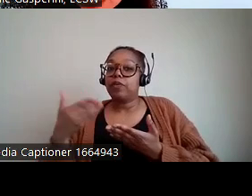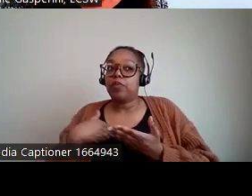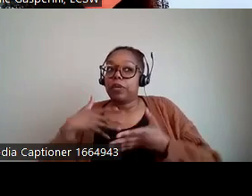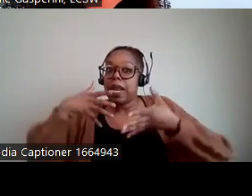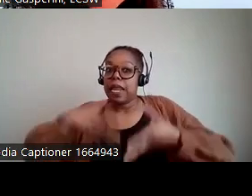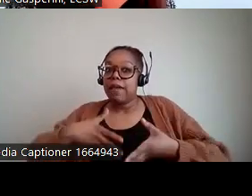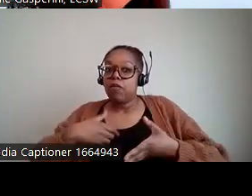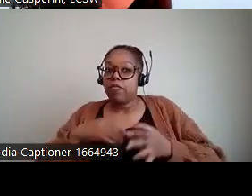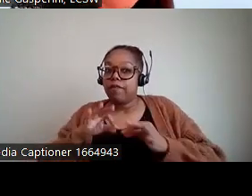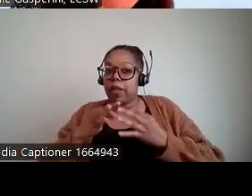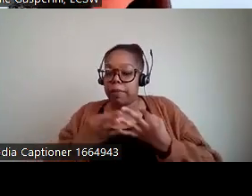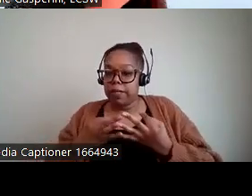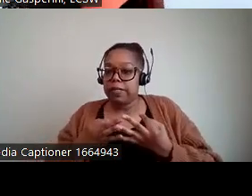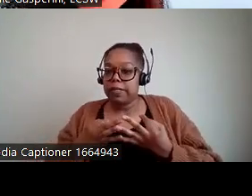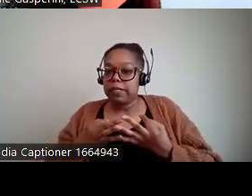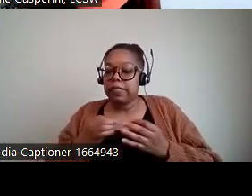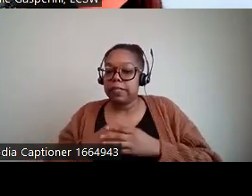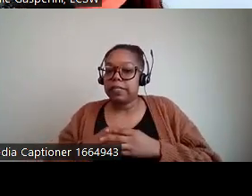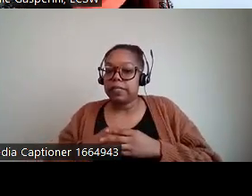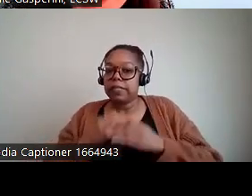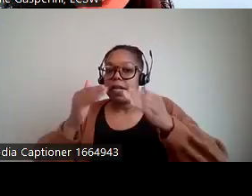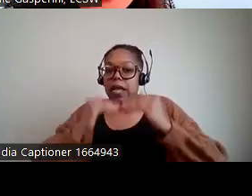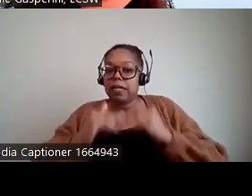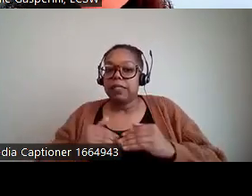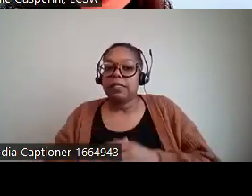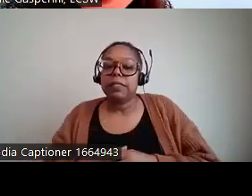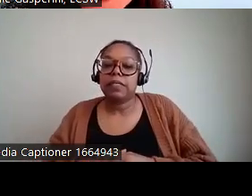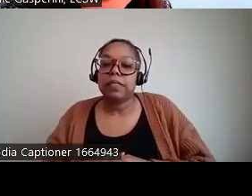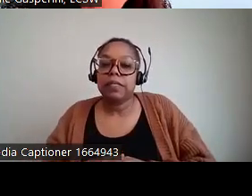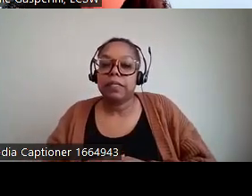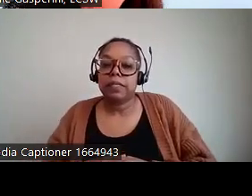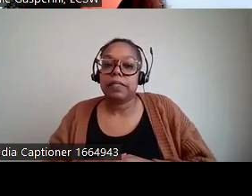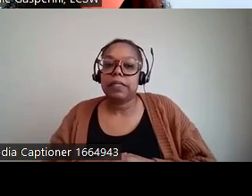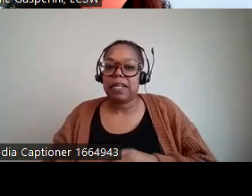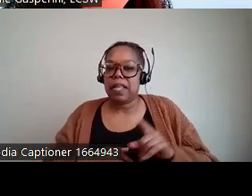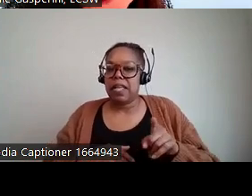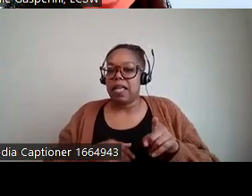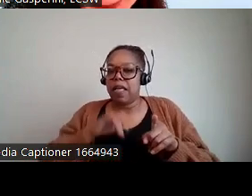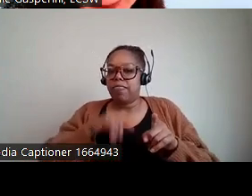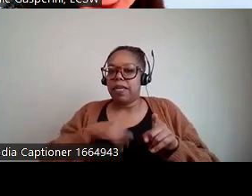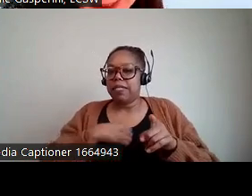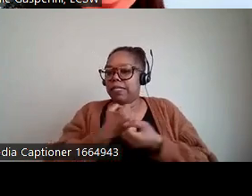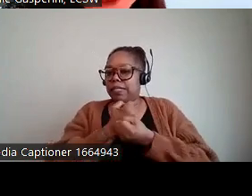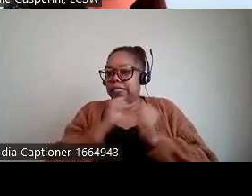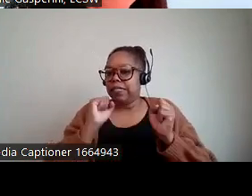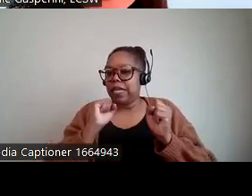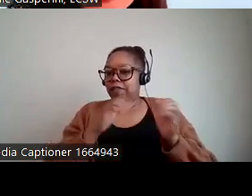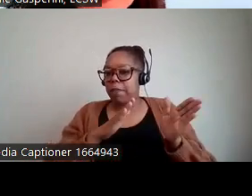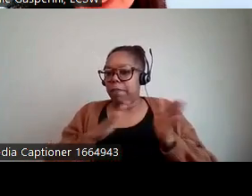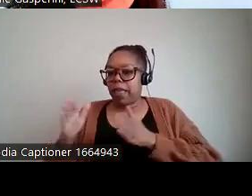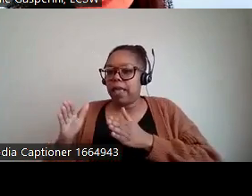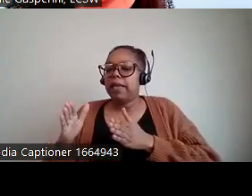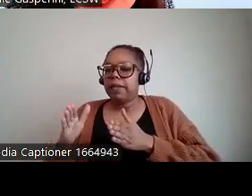at dispatch. Next slide, please. And that's our safety plan. And so on the screen here, I put up